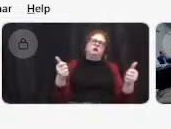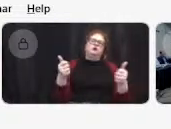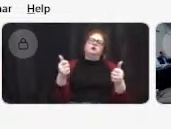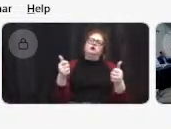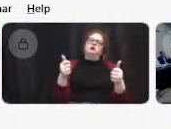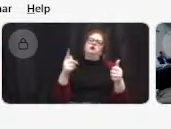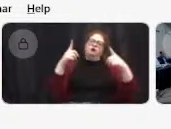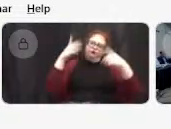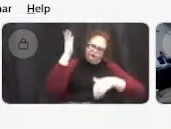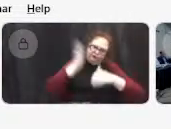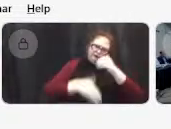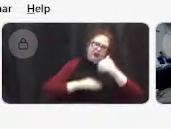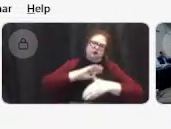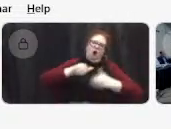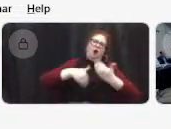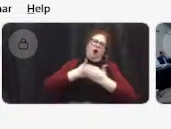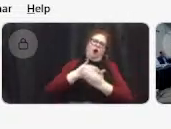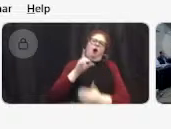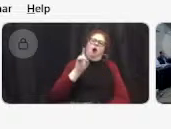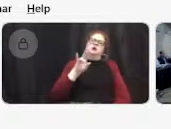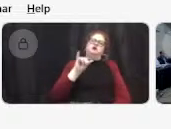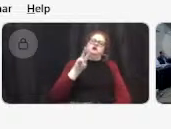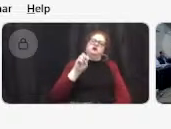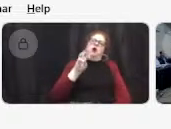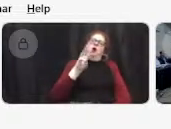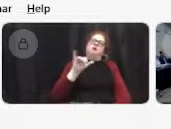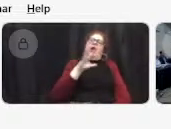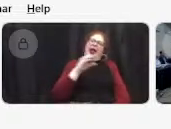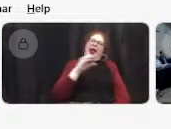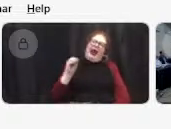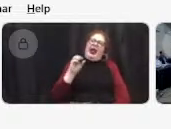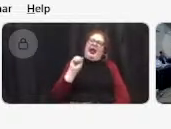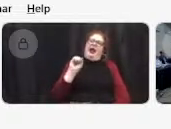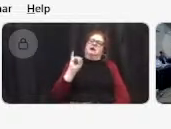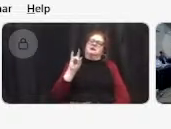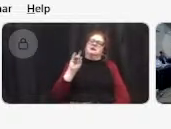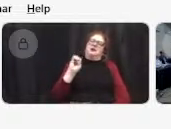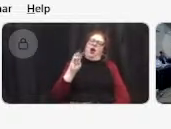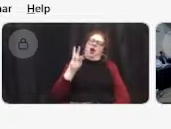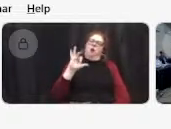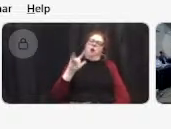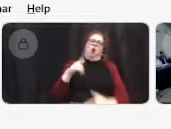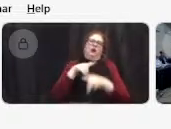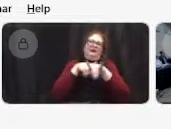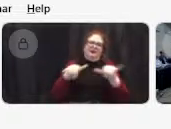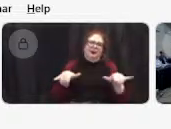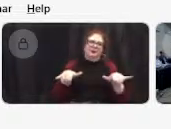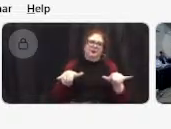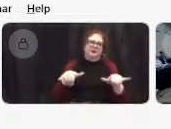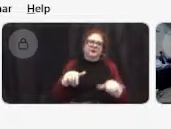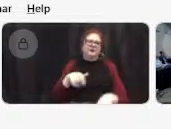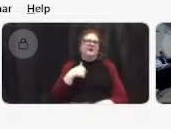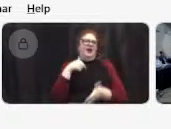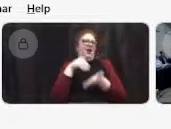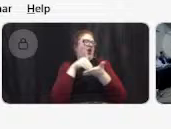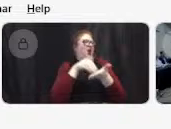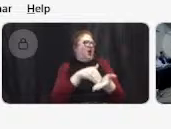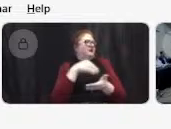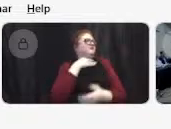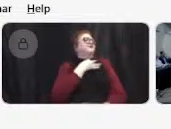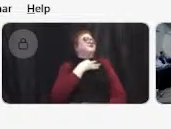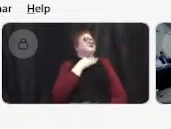don't pour a sidewalk and then rip it back out. I often wonder when I hear the word hope.